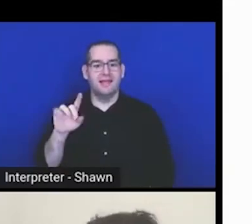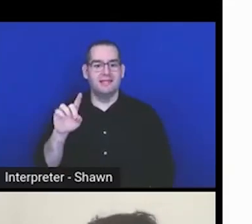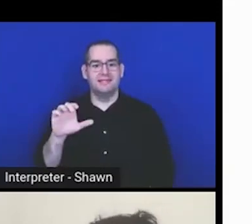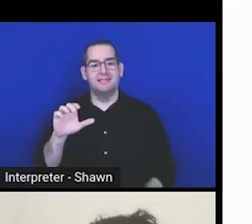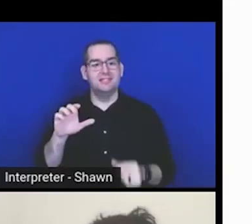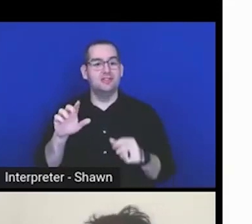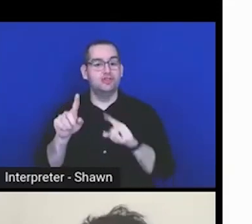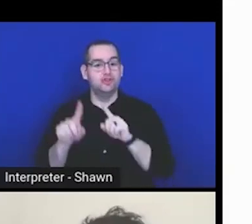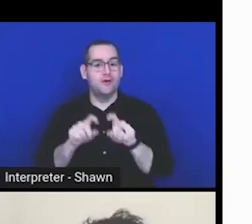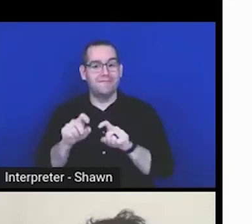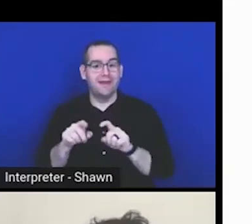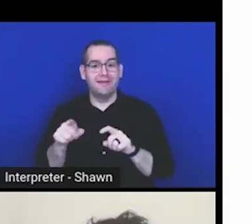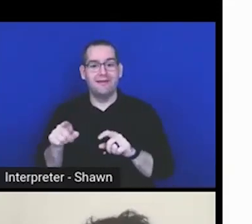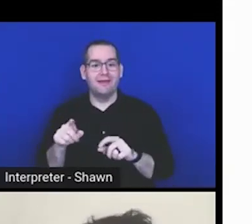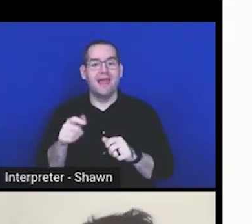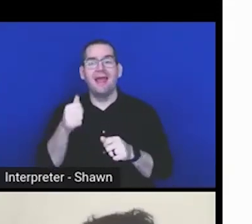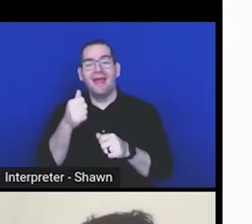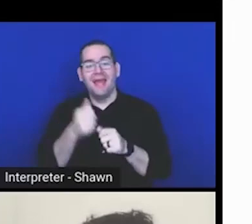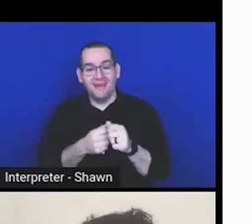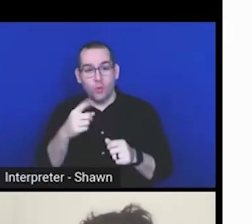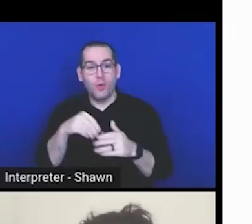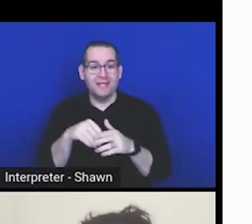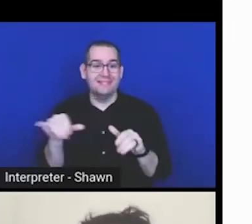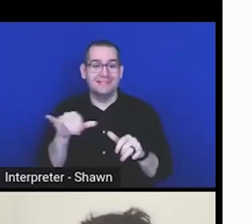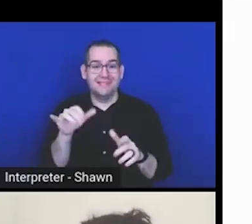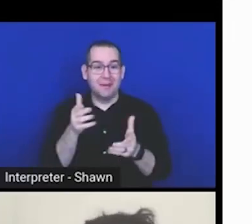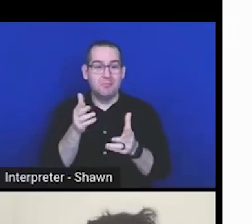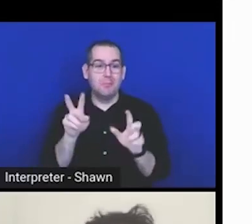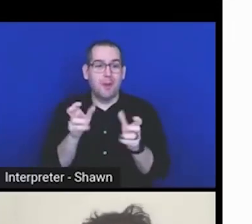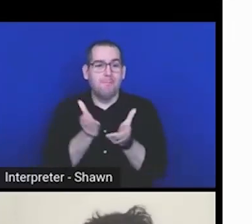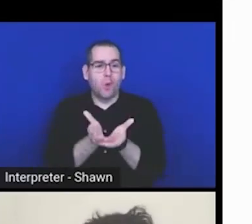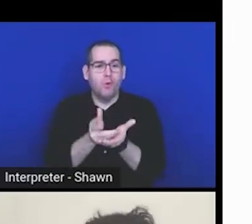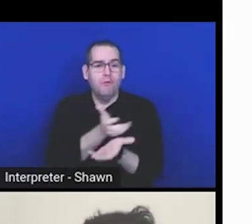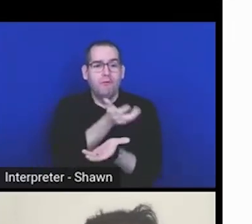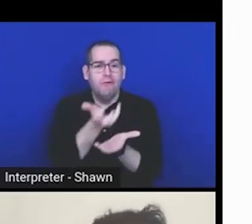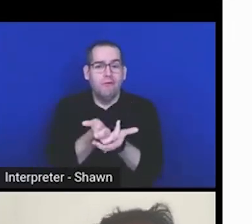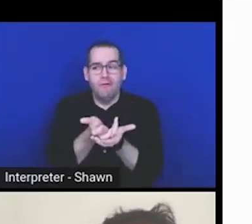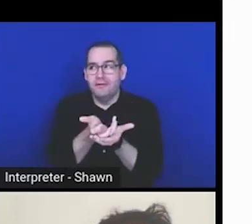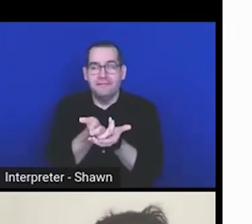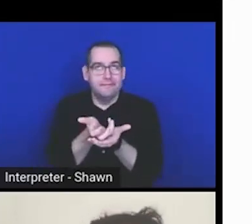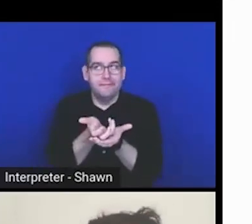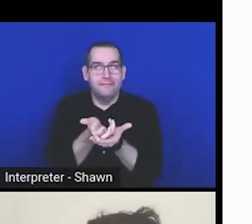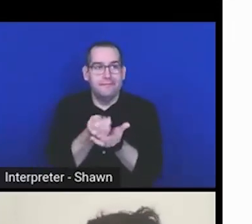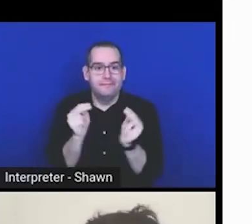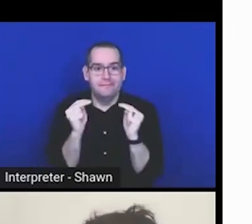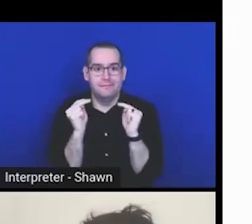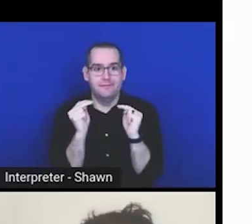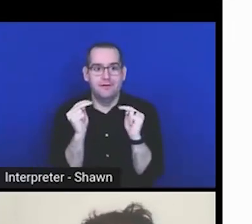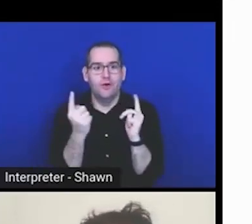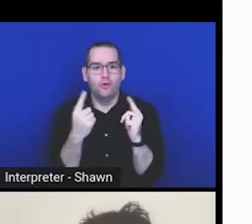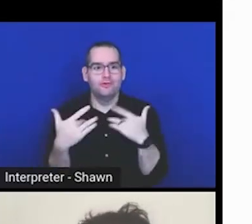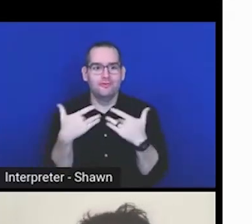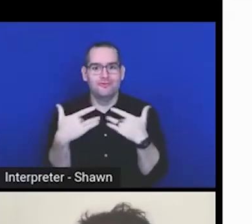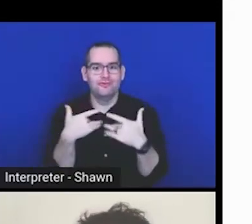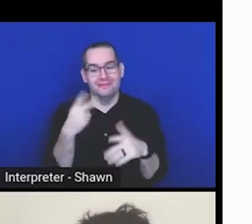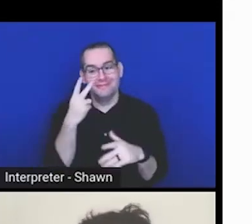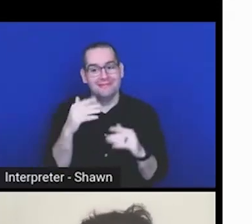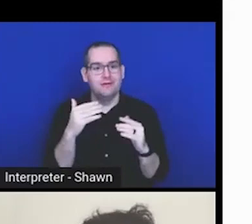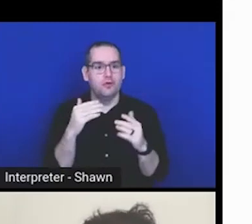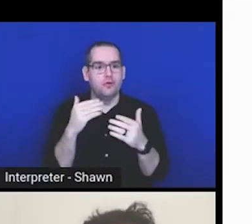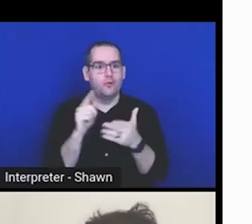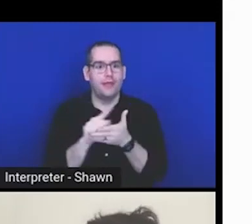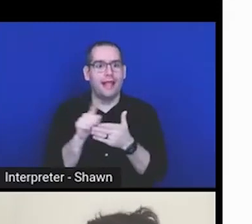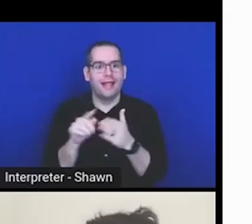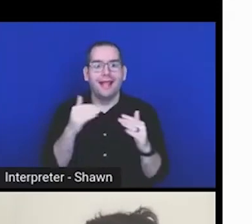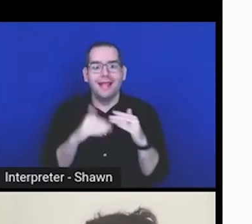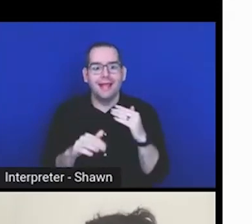in the same boat here. We're all concerned. We all weekly see an email or a headline about some